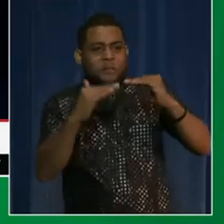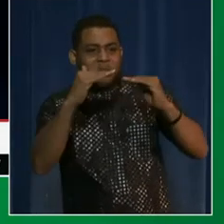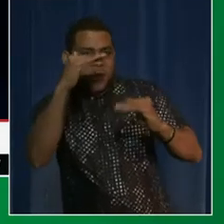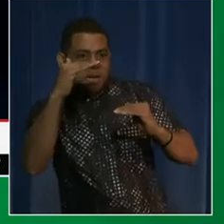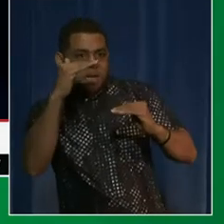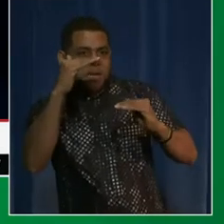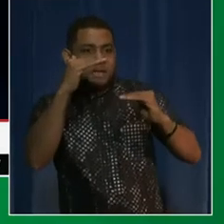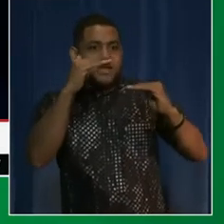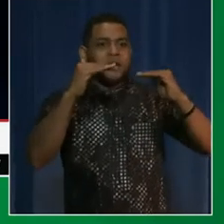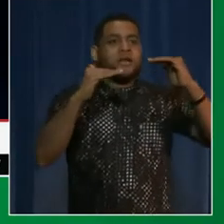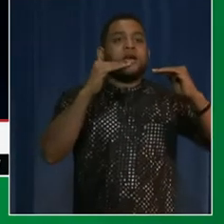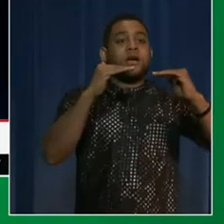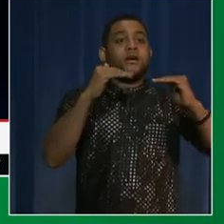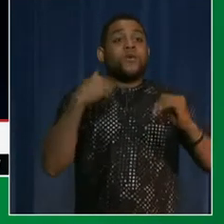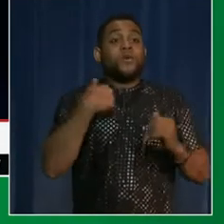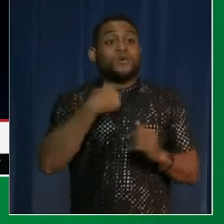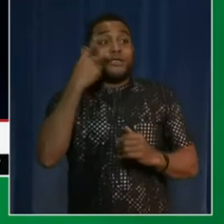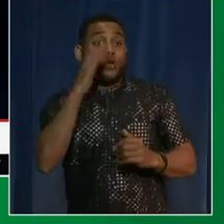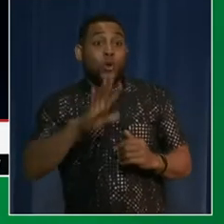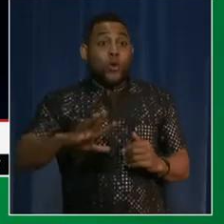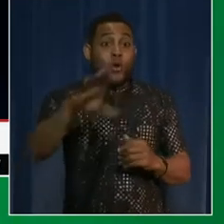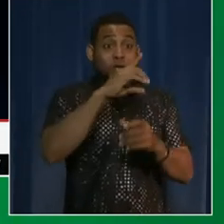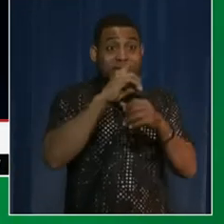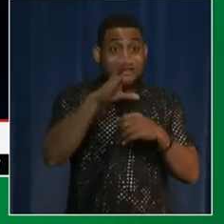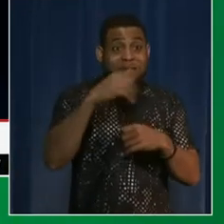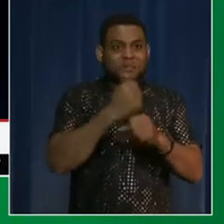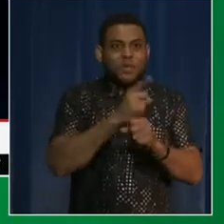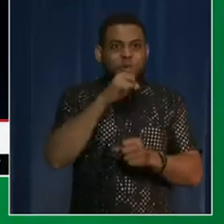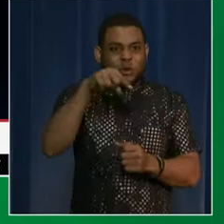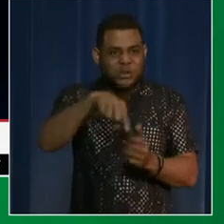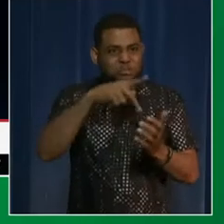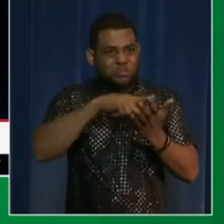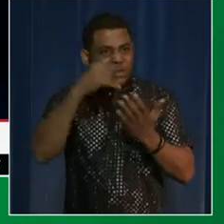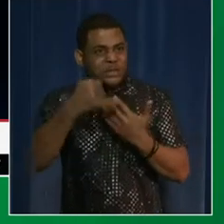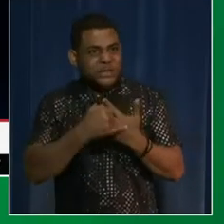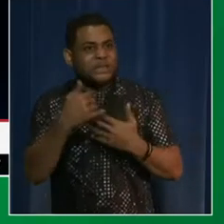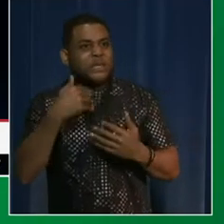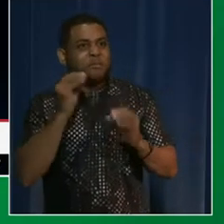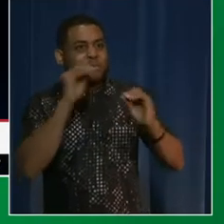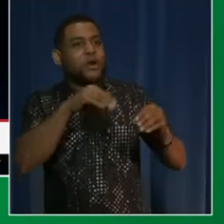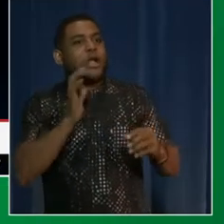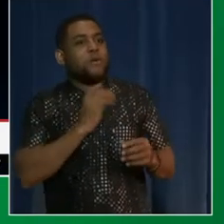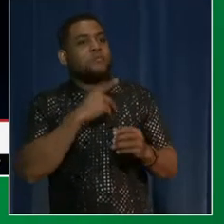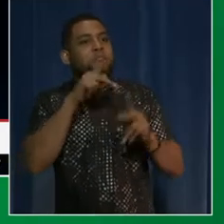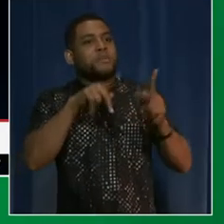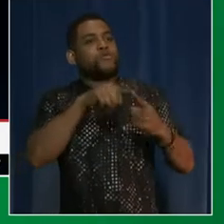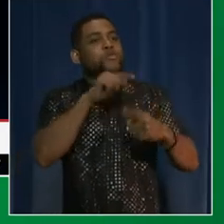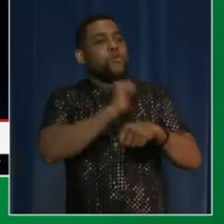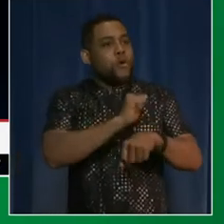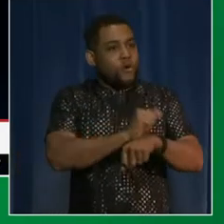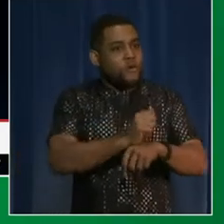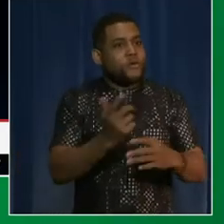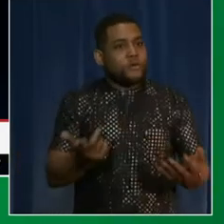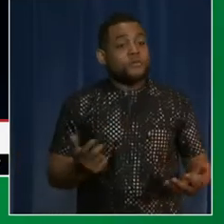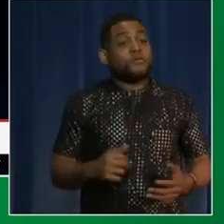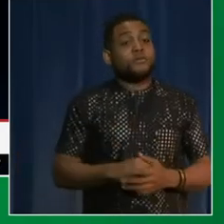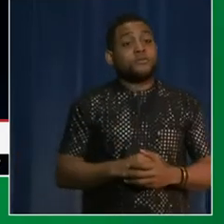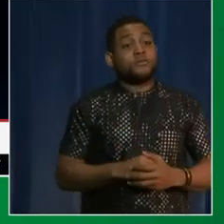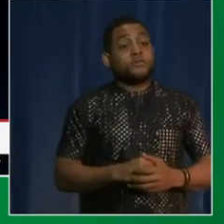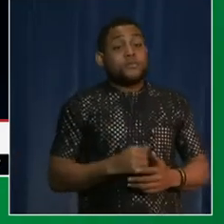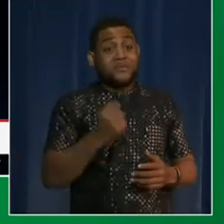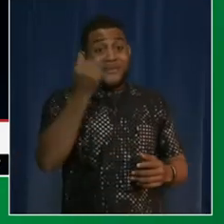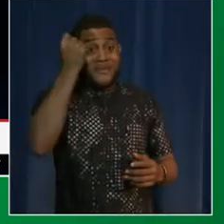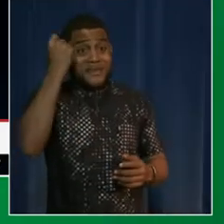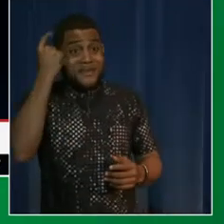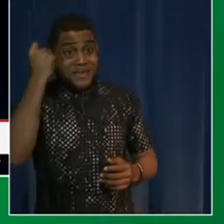but also to make sure that these projects are putting our people to work. Last year, I'm excited. I